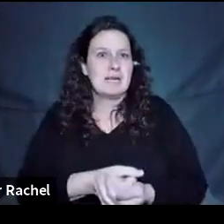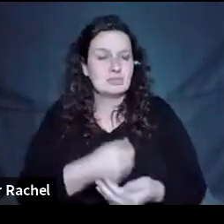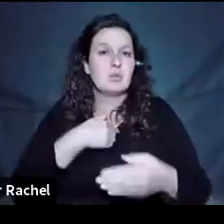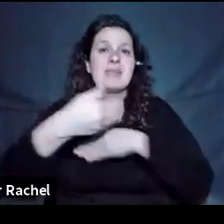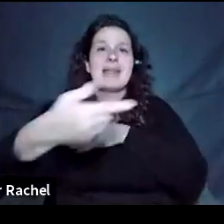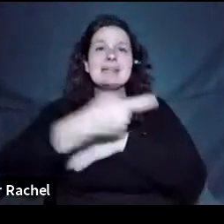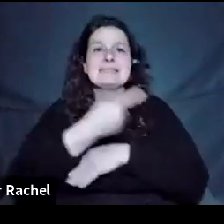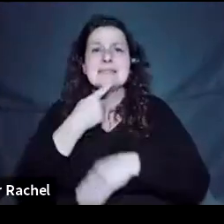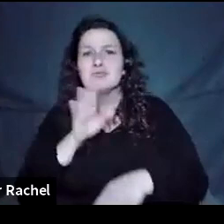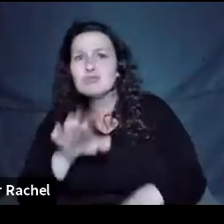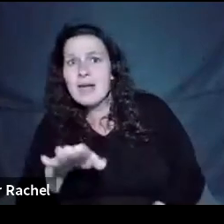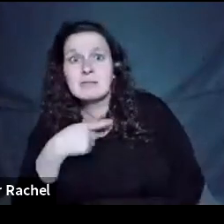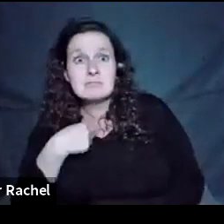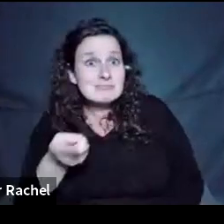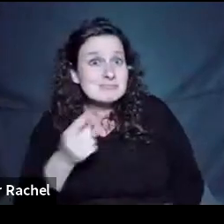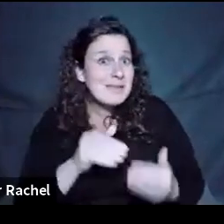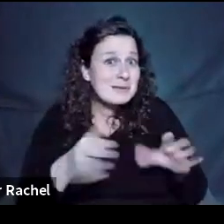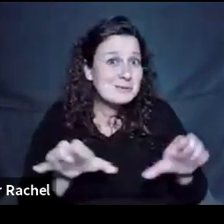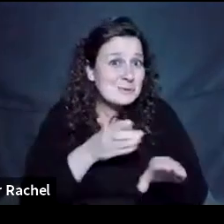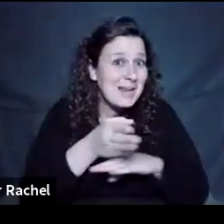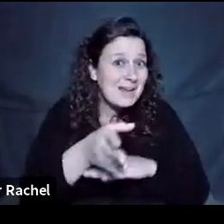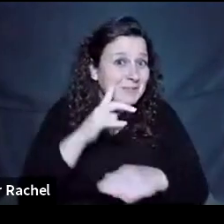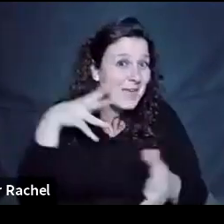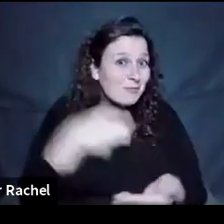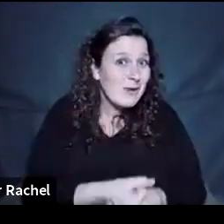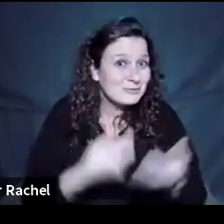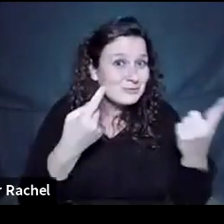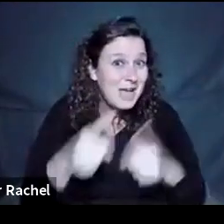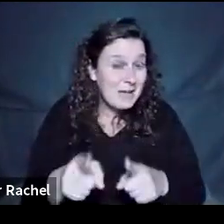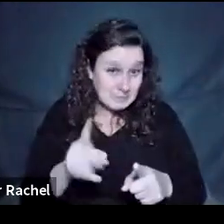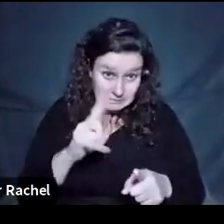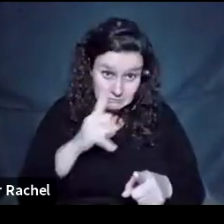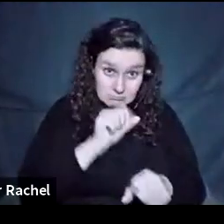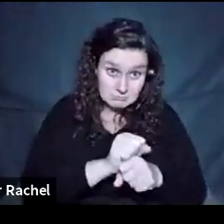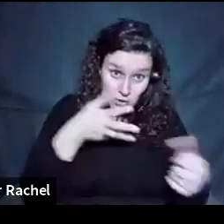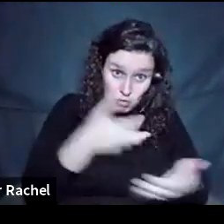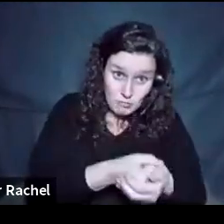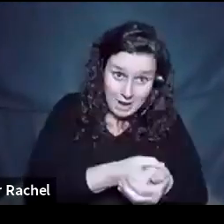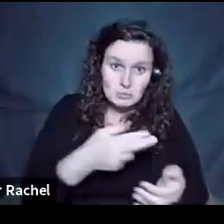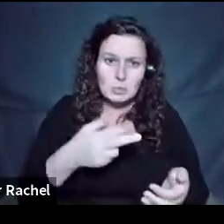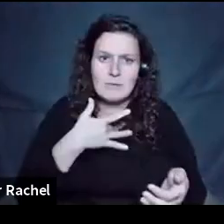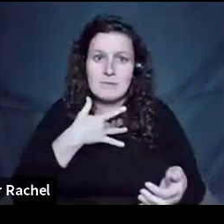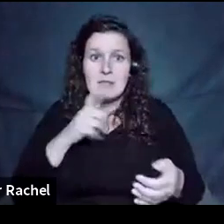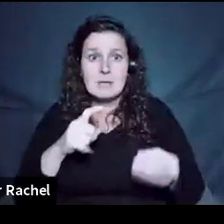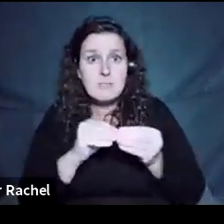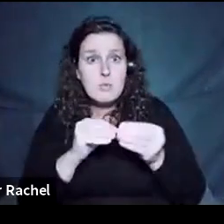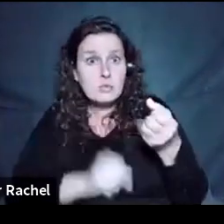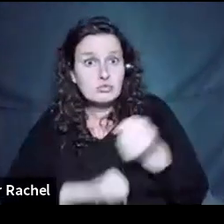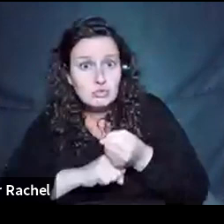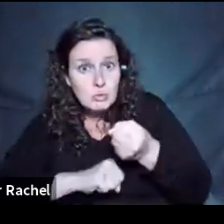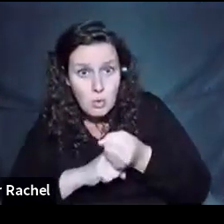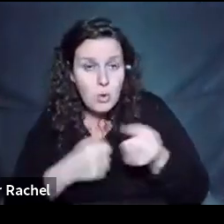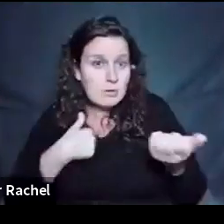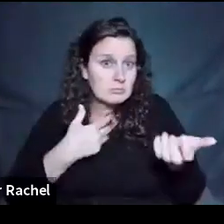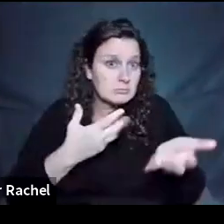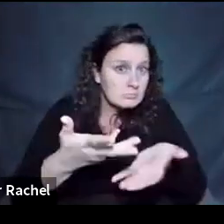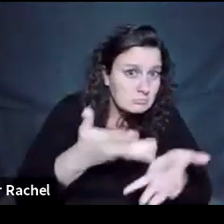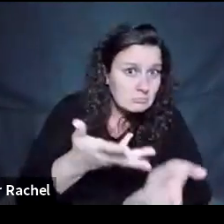day to see like, hey, how are we doing after the crash has happened? Did a crash happen? Do you need more support in some way, shape, or